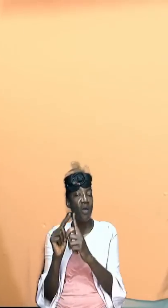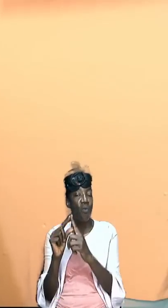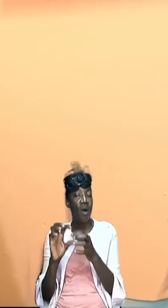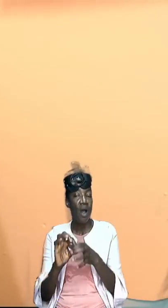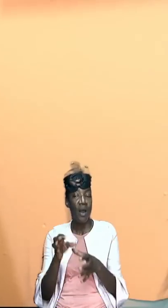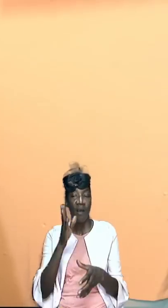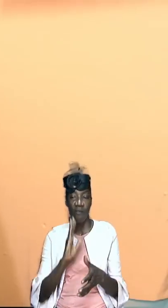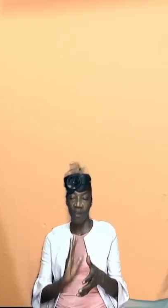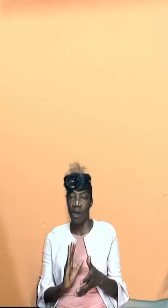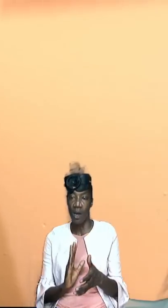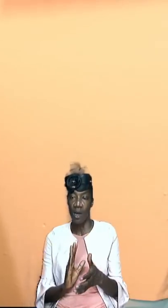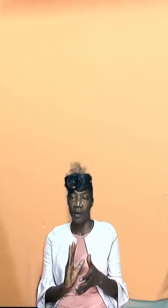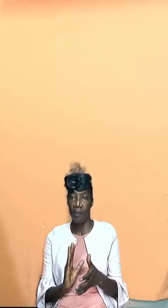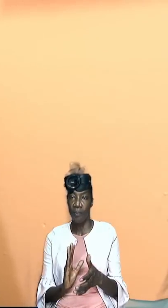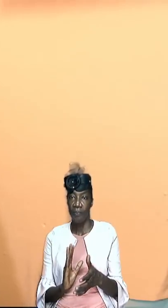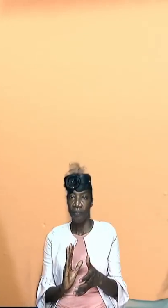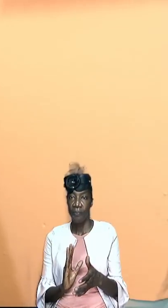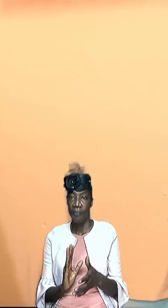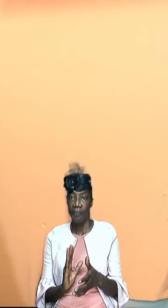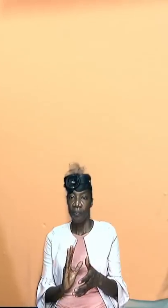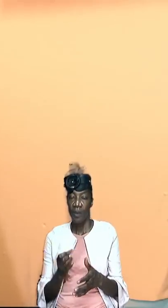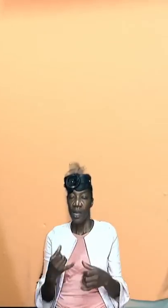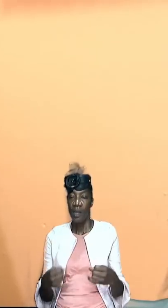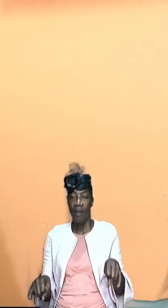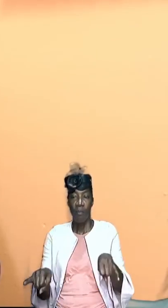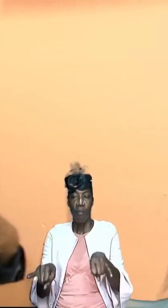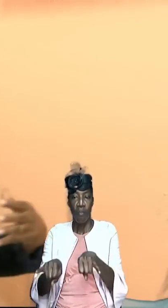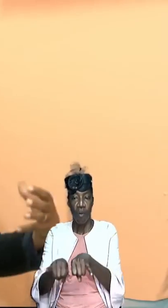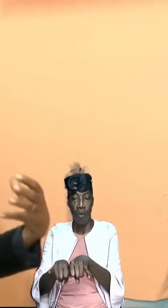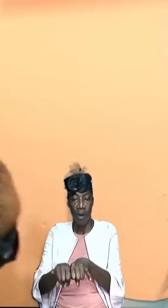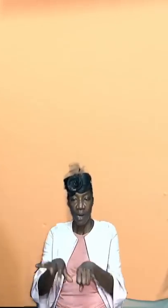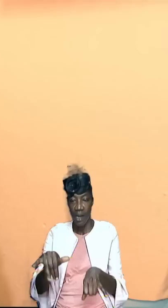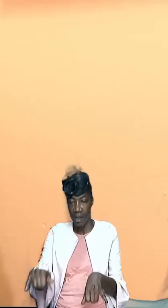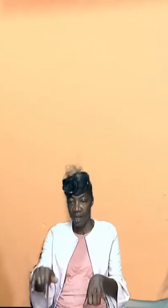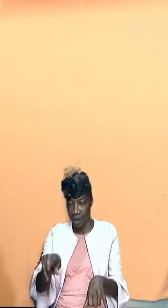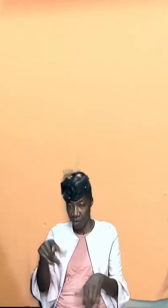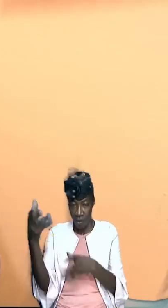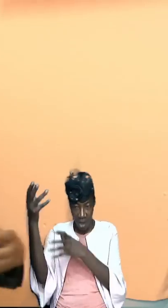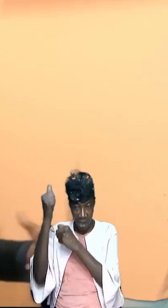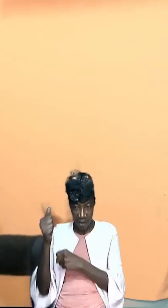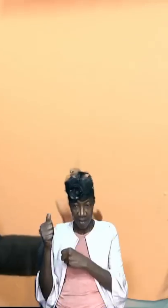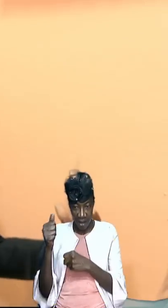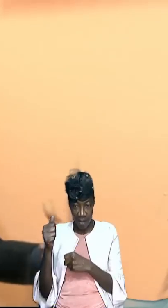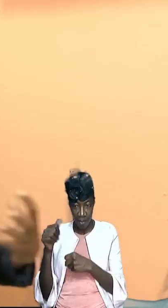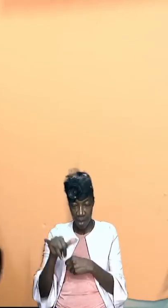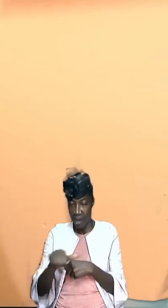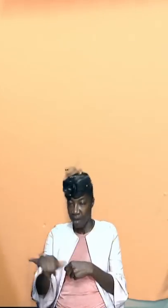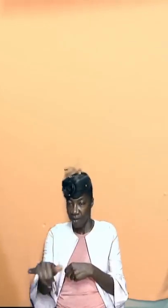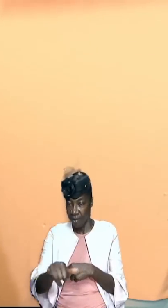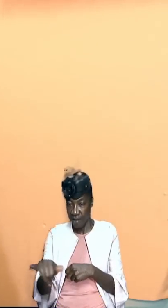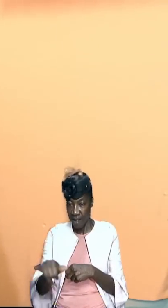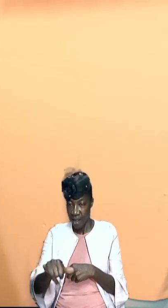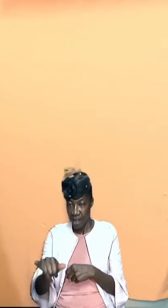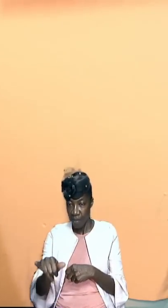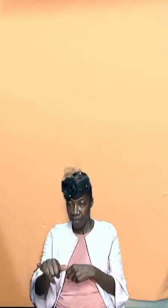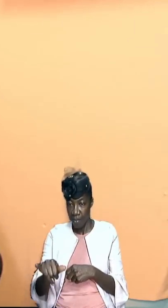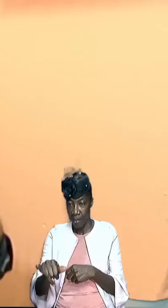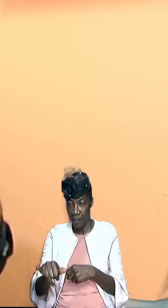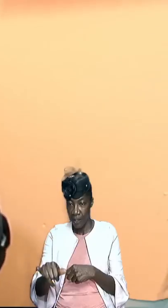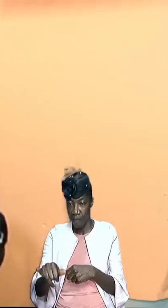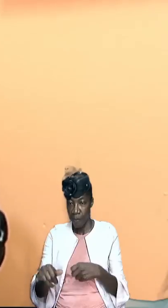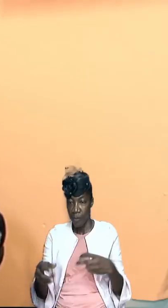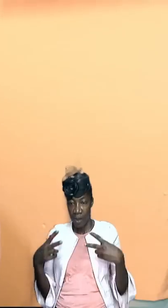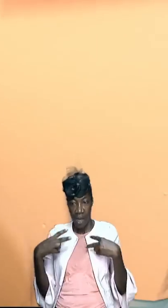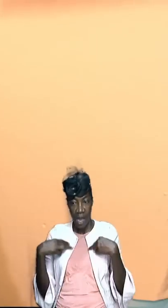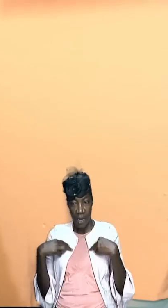God, and it is important that we accept it. And even as we accept it and